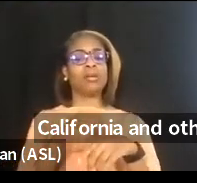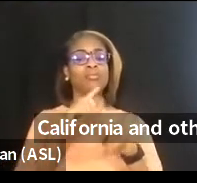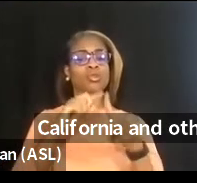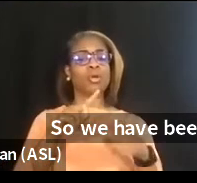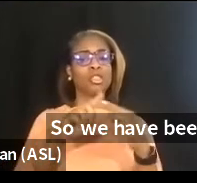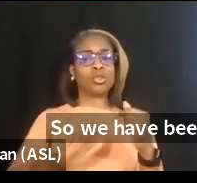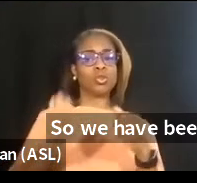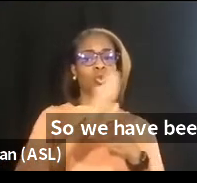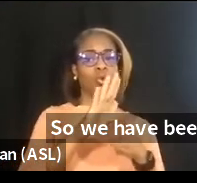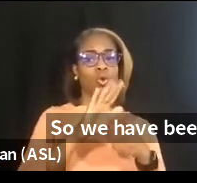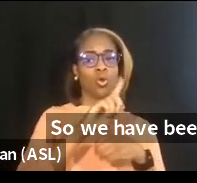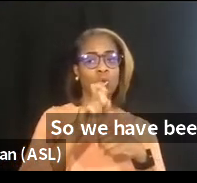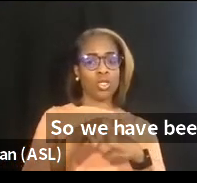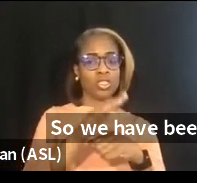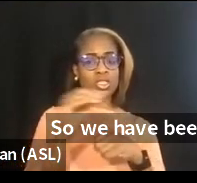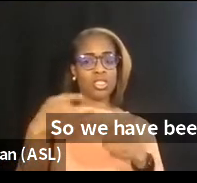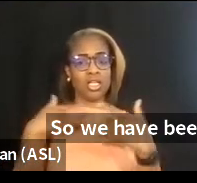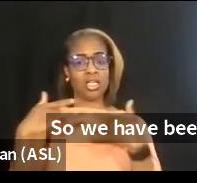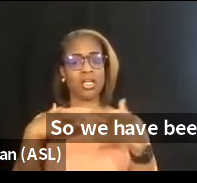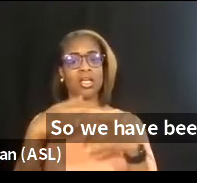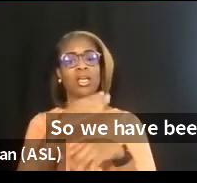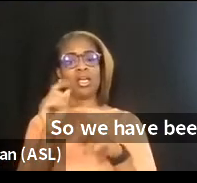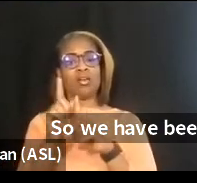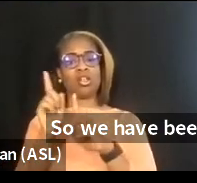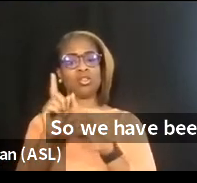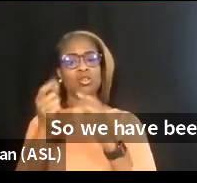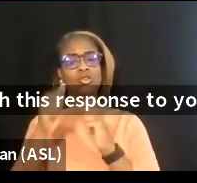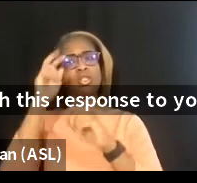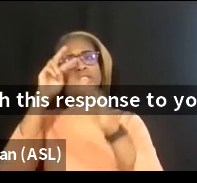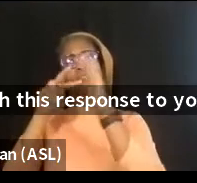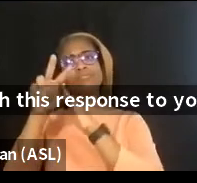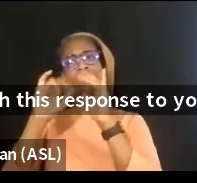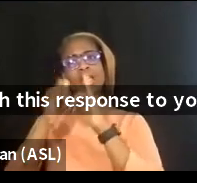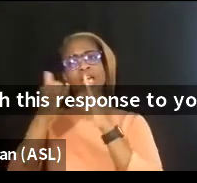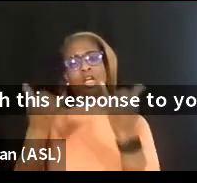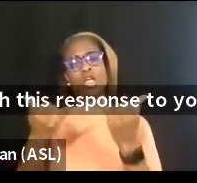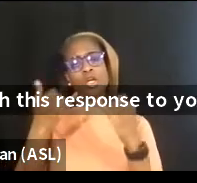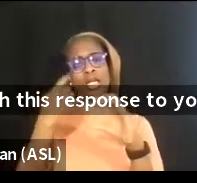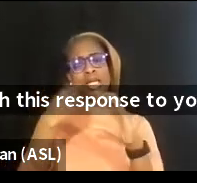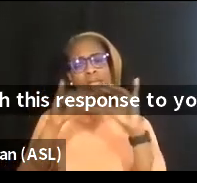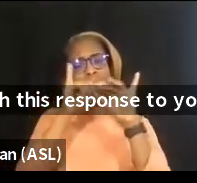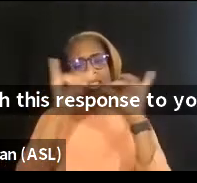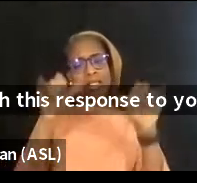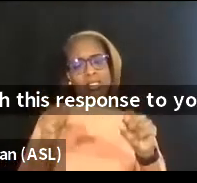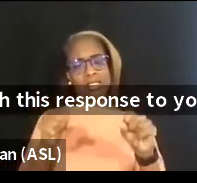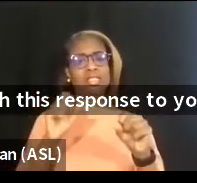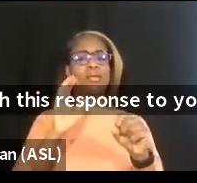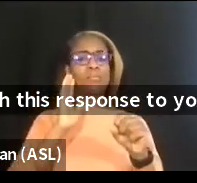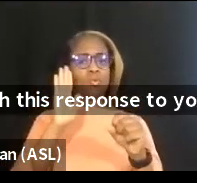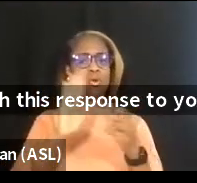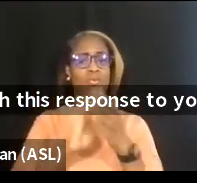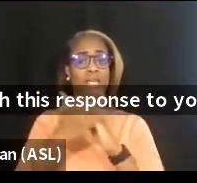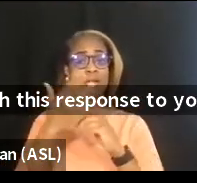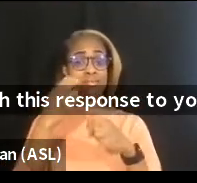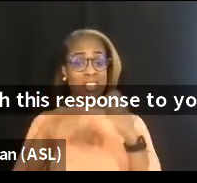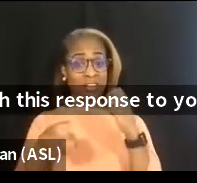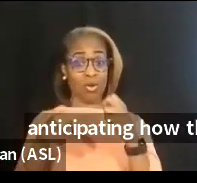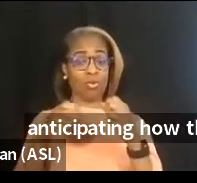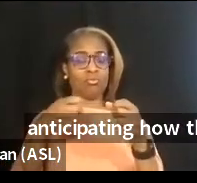and concerns, and also just anticipating how the current email system will become difficult to